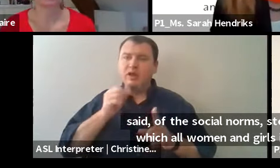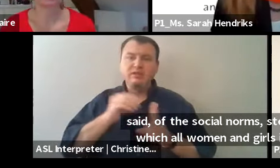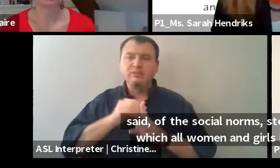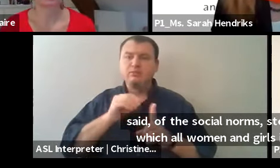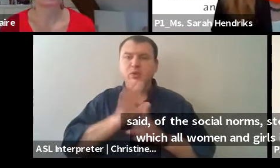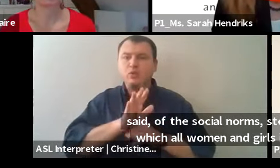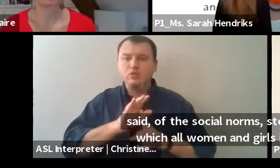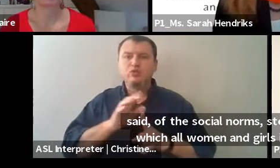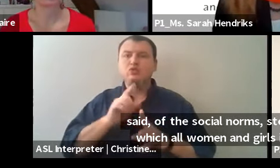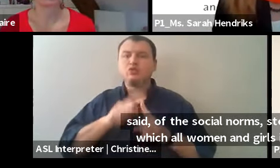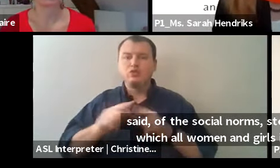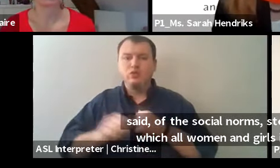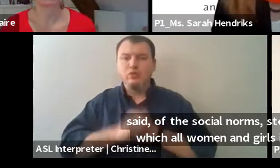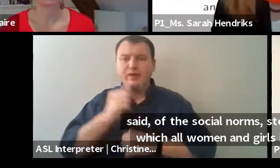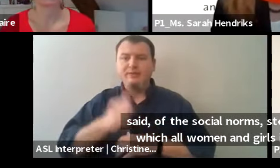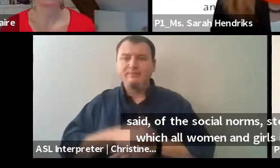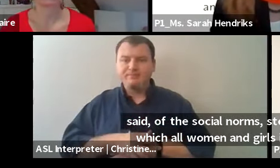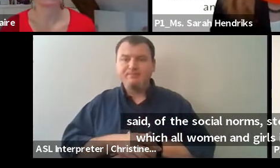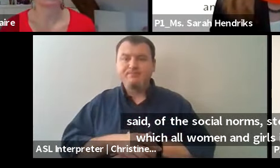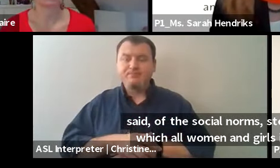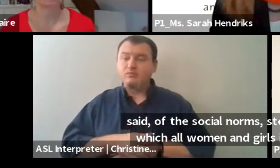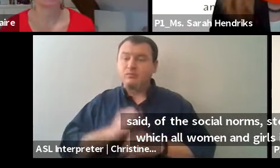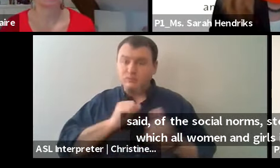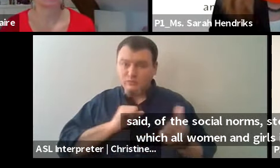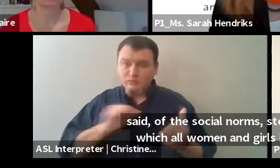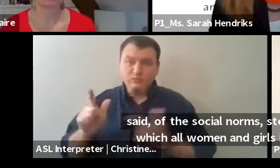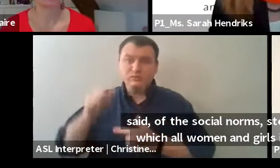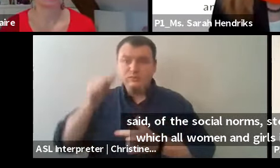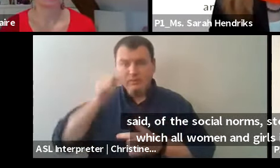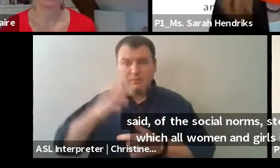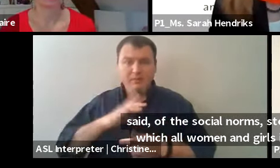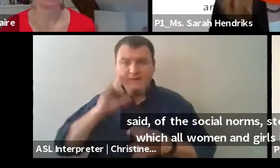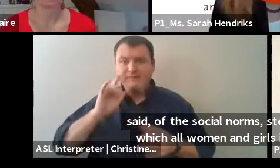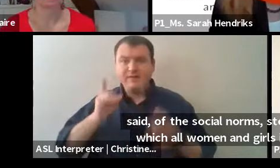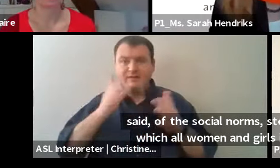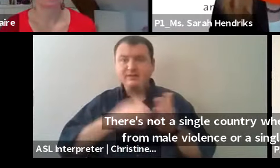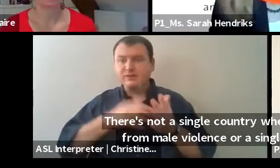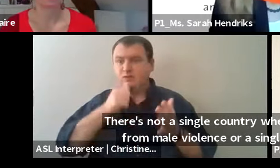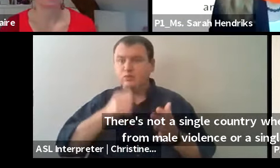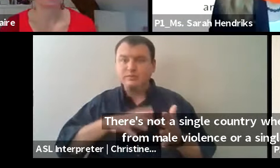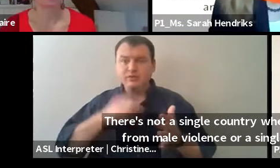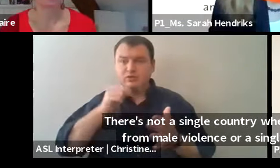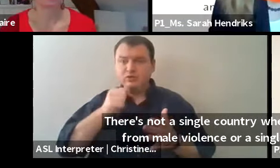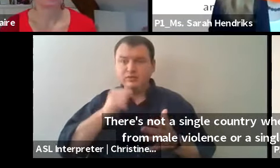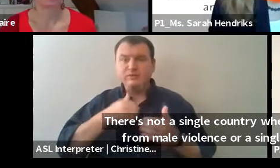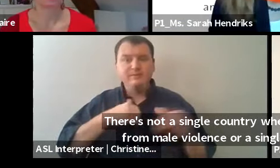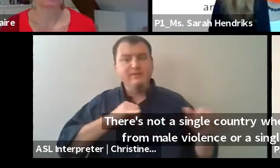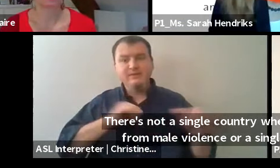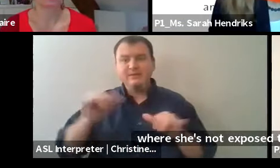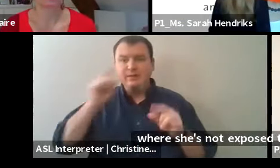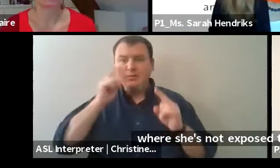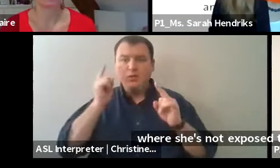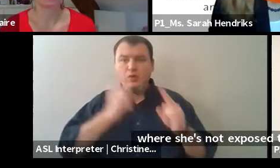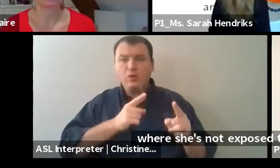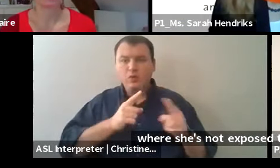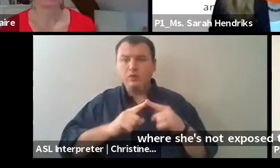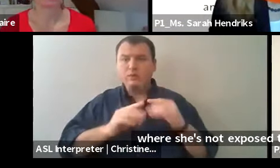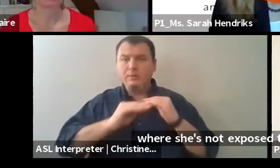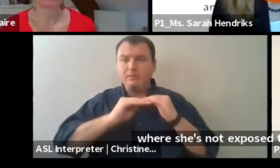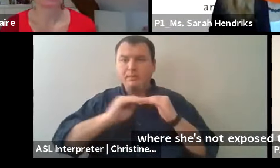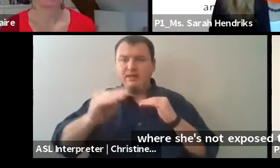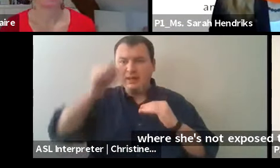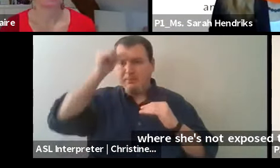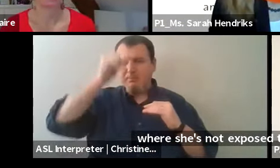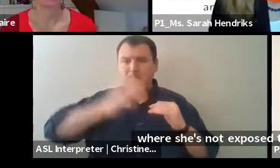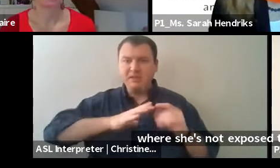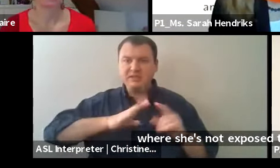to the threat of it. All forms of male violence against women and girls have the same goal: to maintain men's